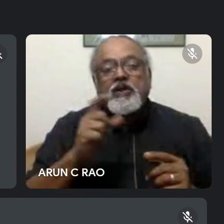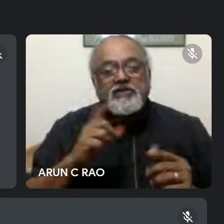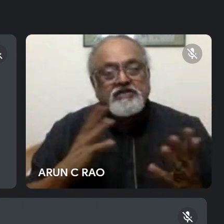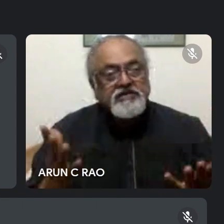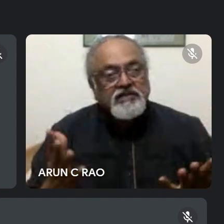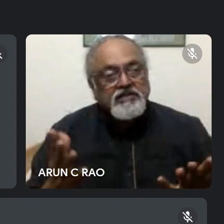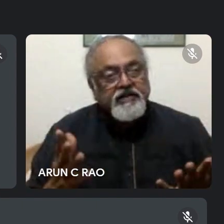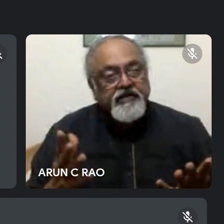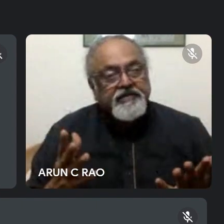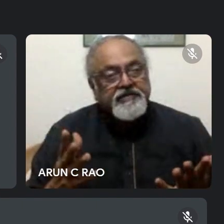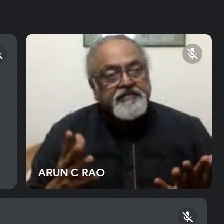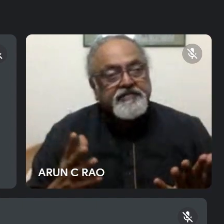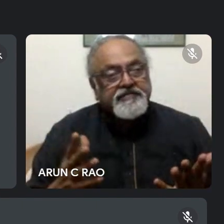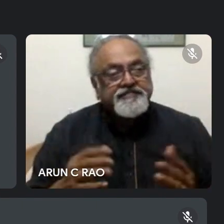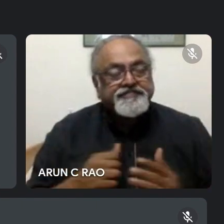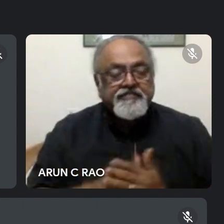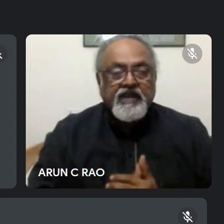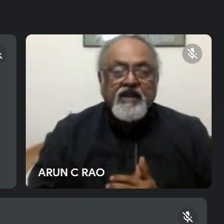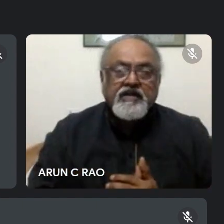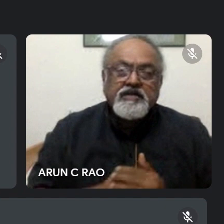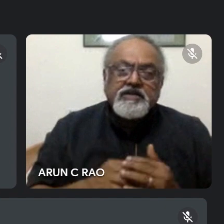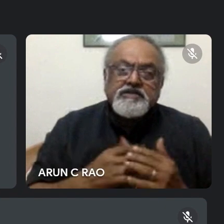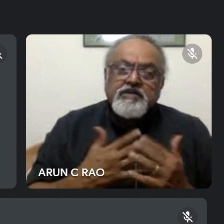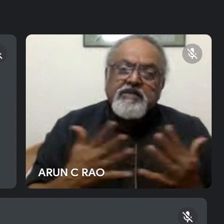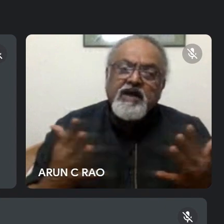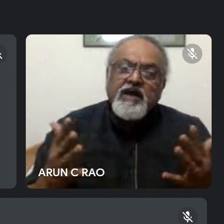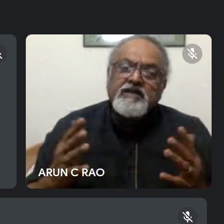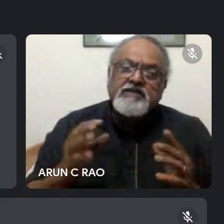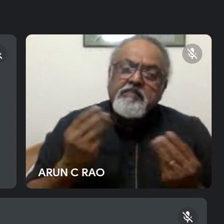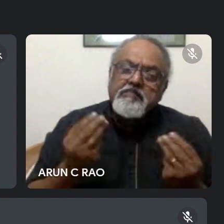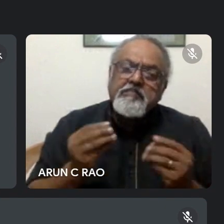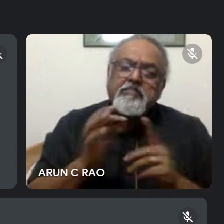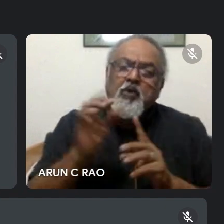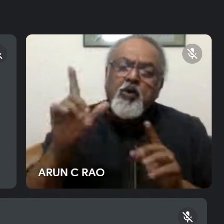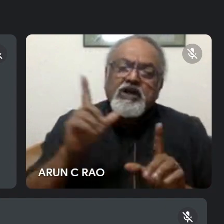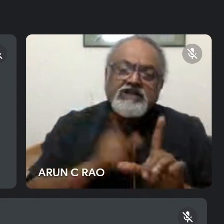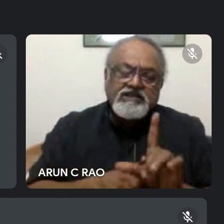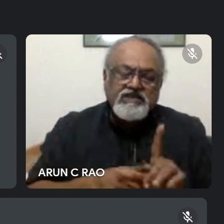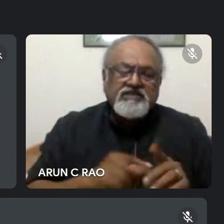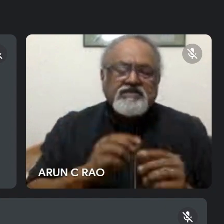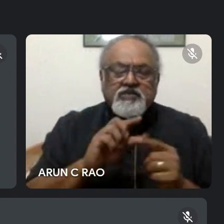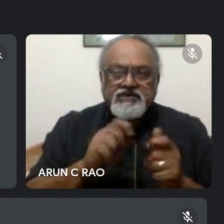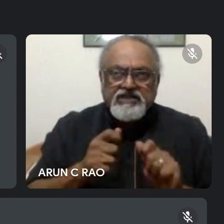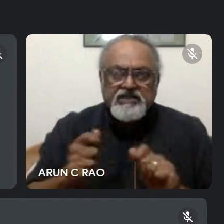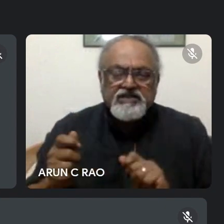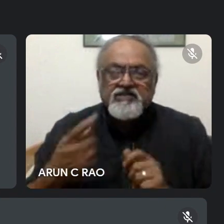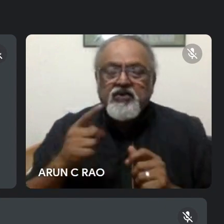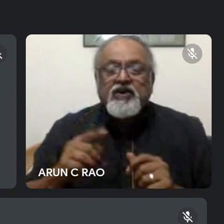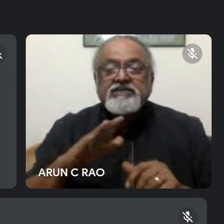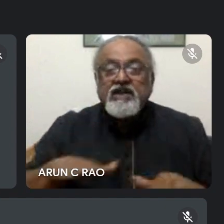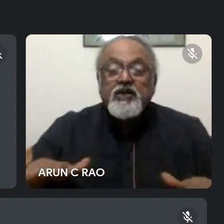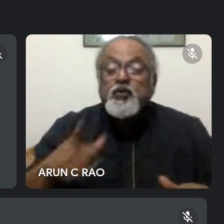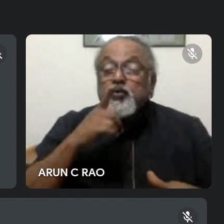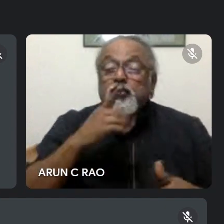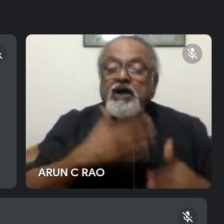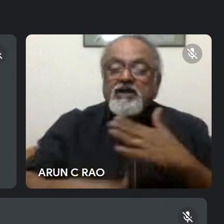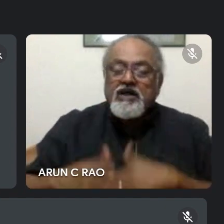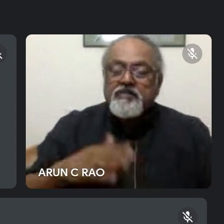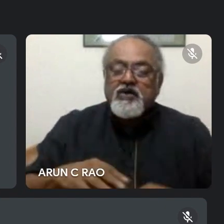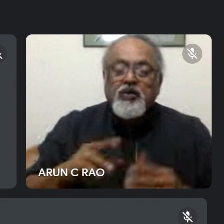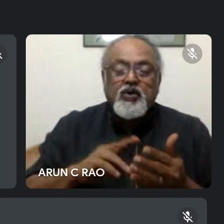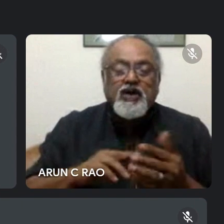course, yes, there were some provisions that neurodivergent children or other kids with disabilities that were given